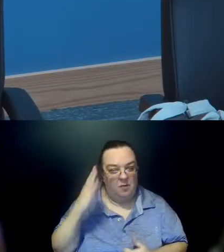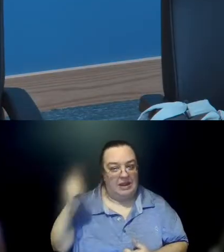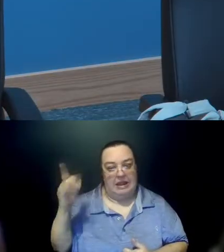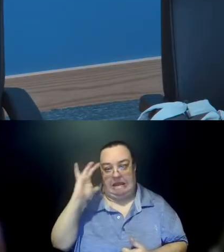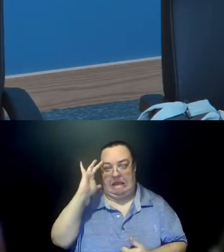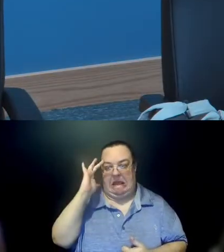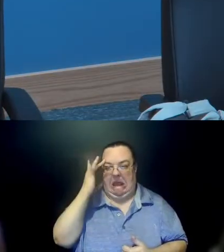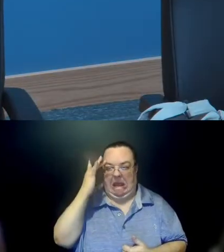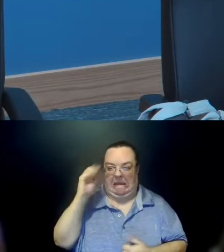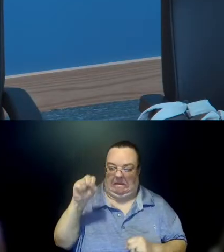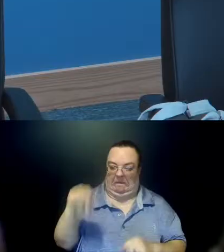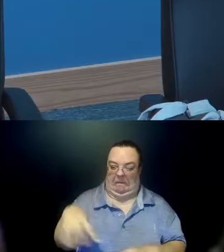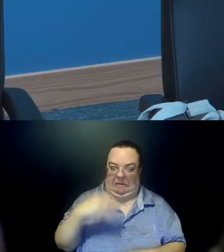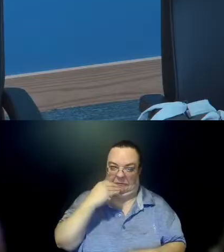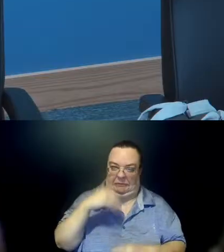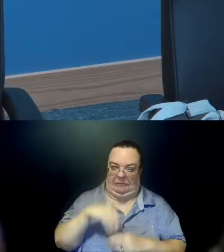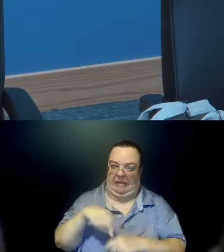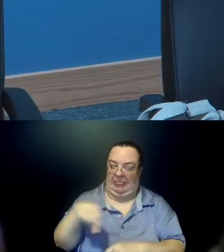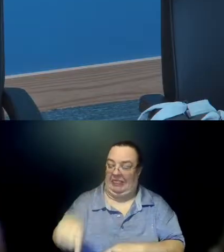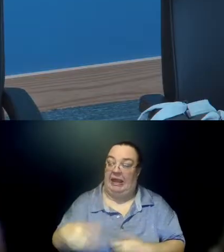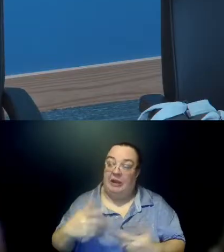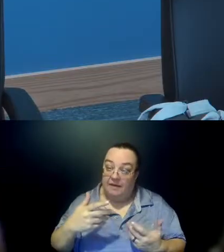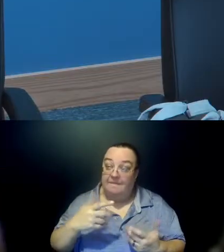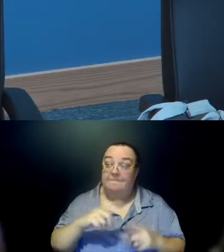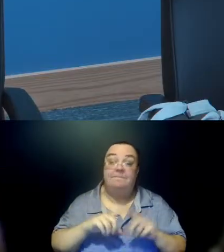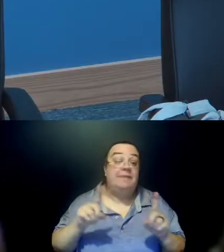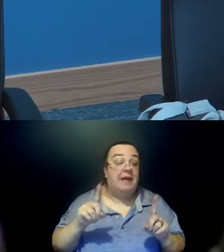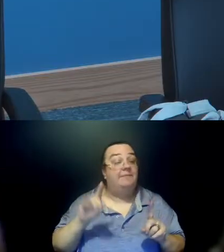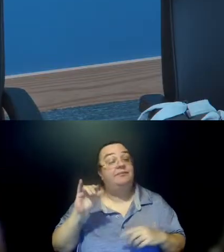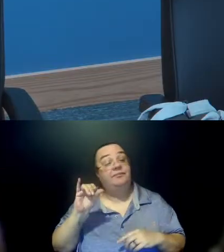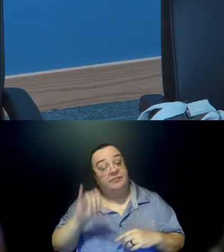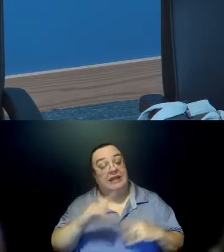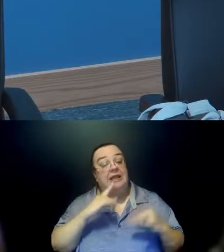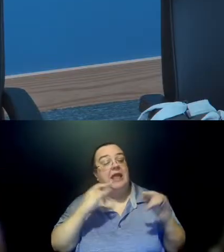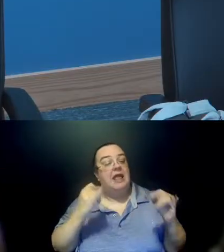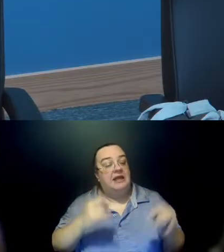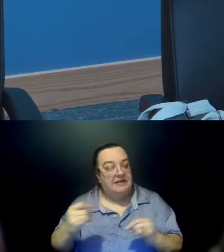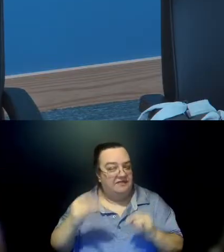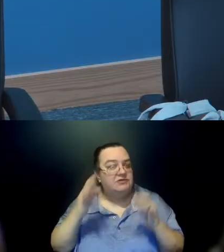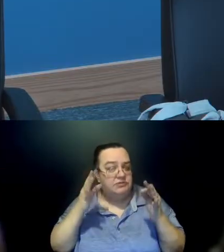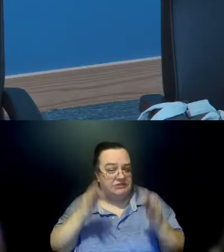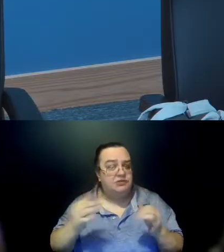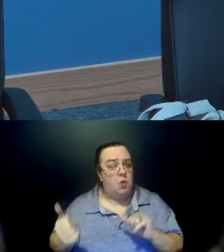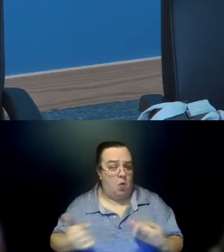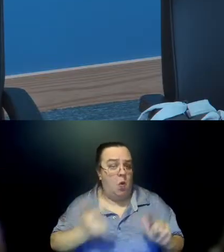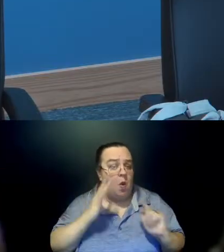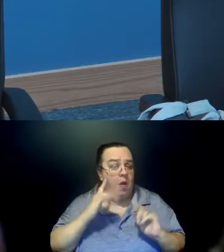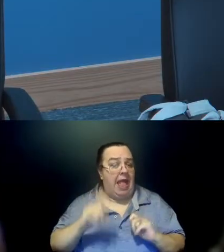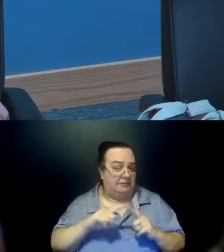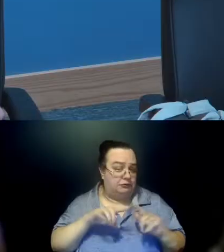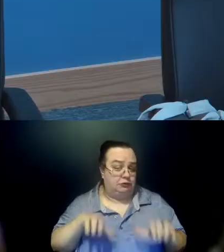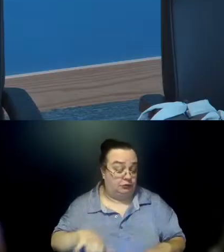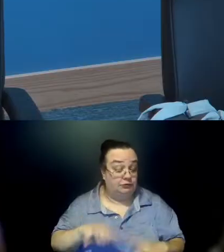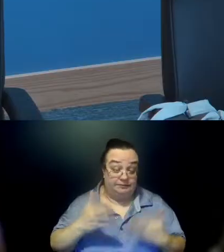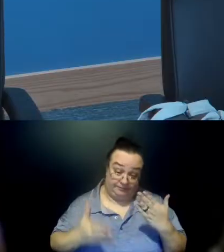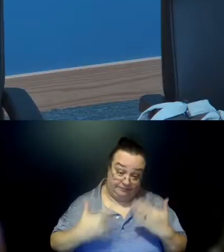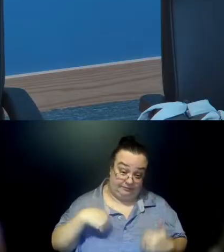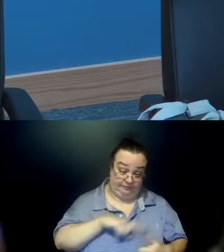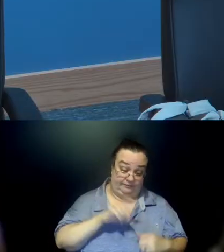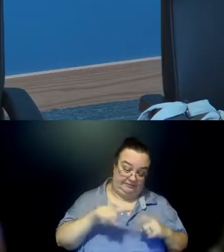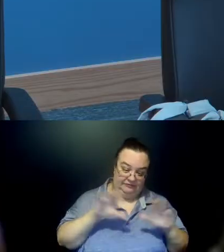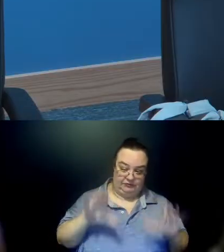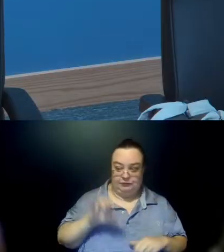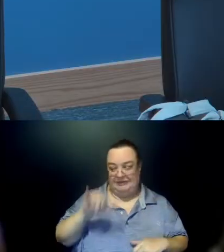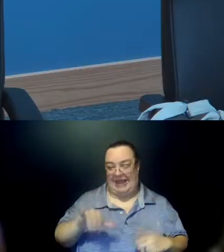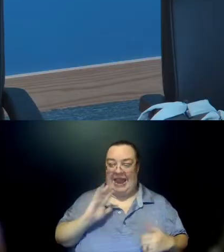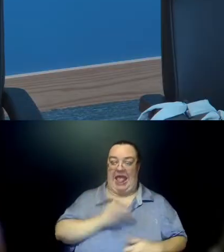in the food compost. But those are, individual decisions we're all going to have to make. And maybe when we have to do them a la carte, we can